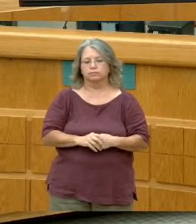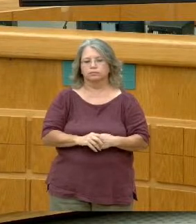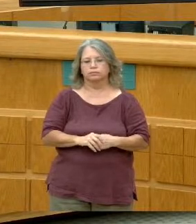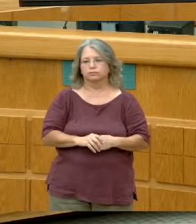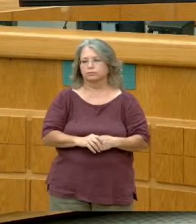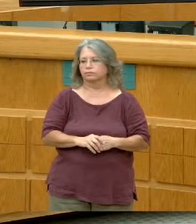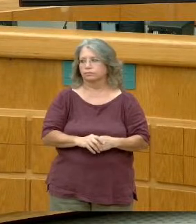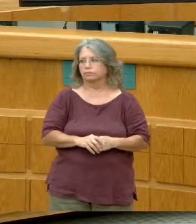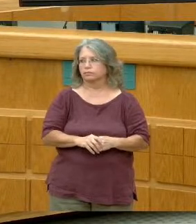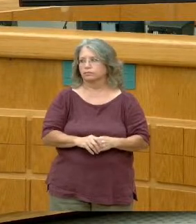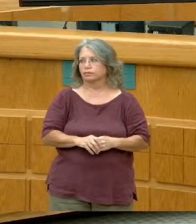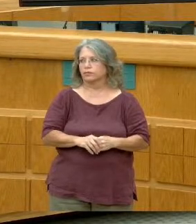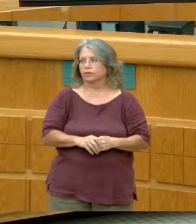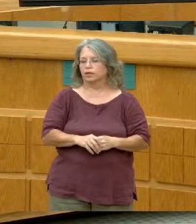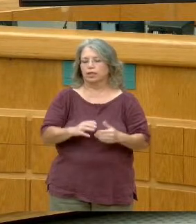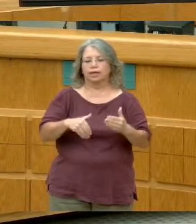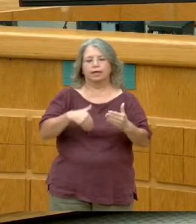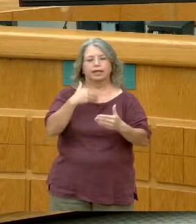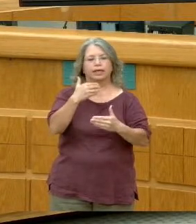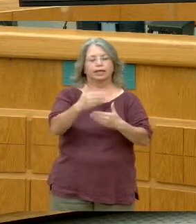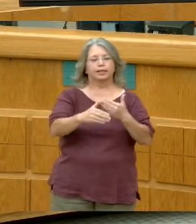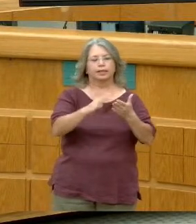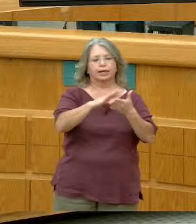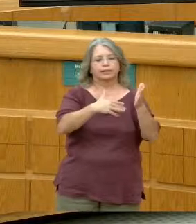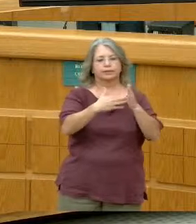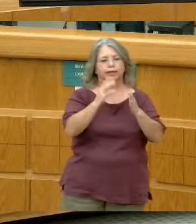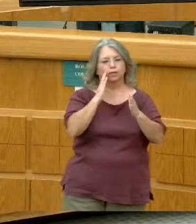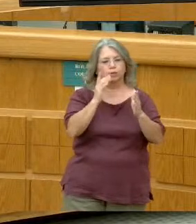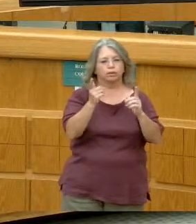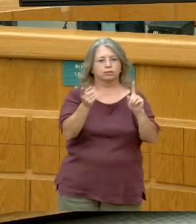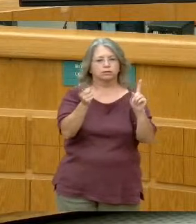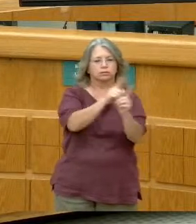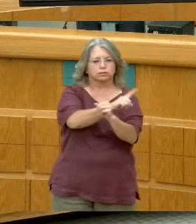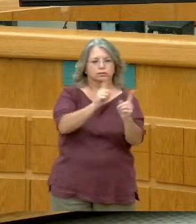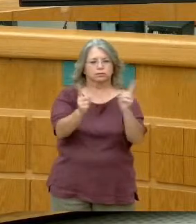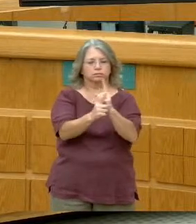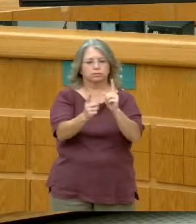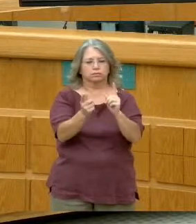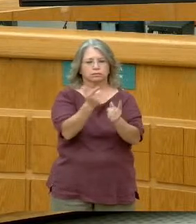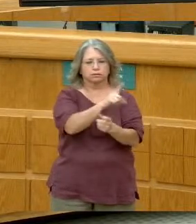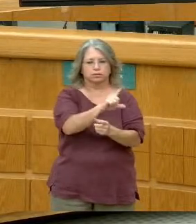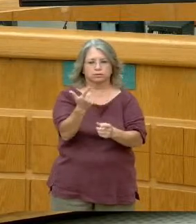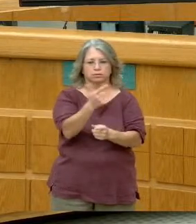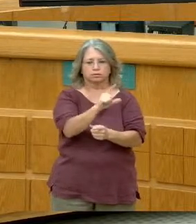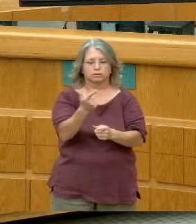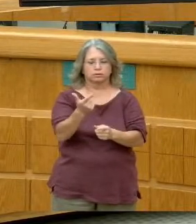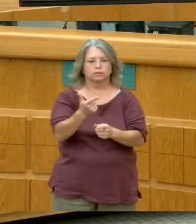Now, let's look at this next slide, and we're going to go back and forth just so especially the